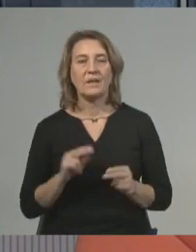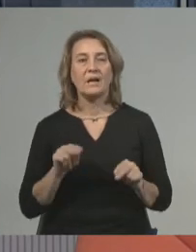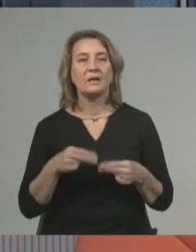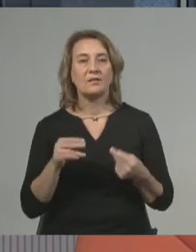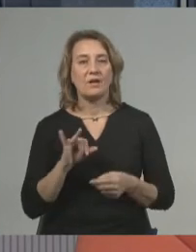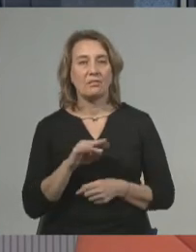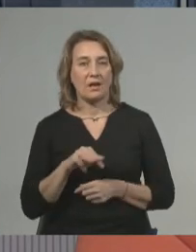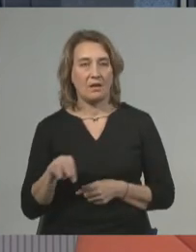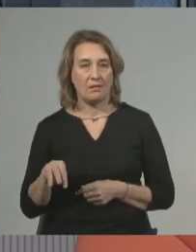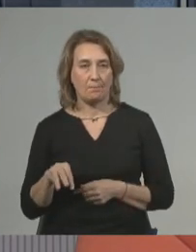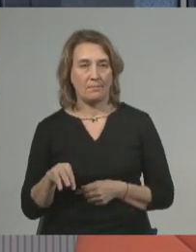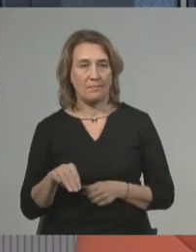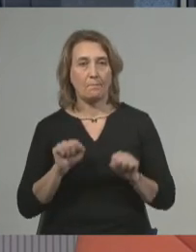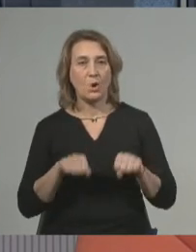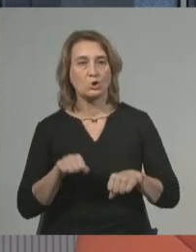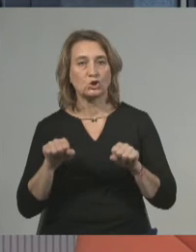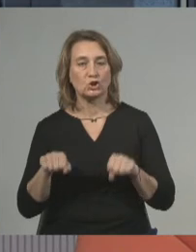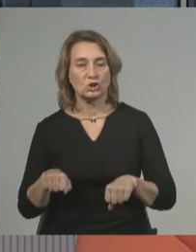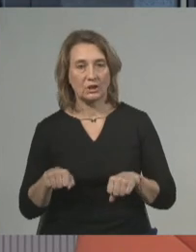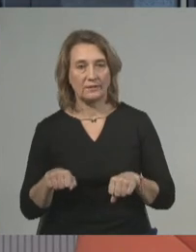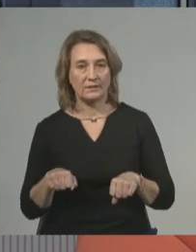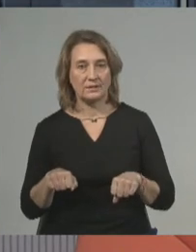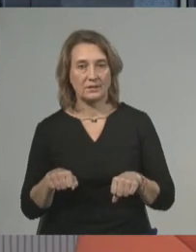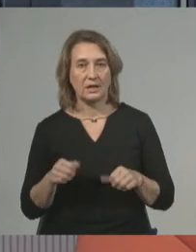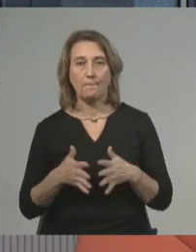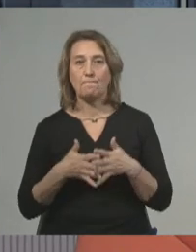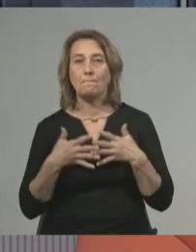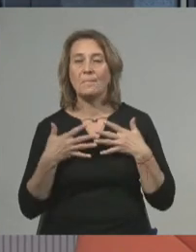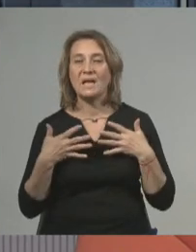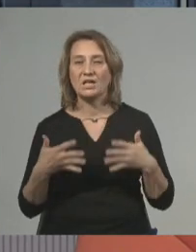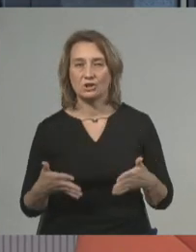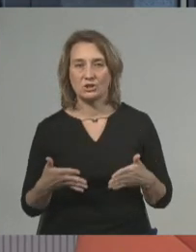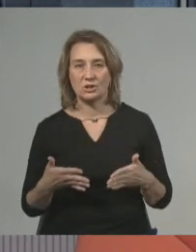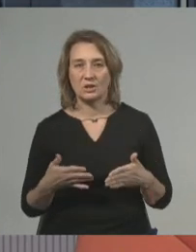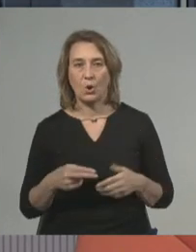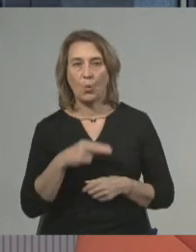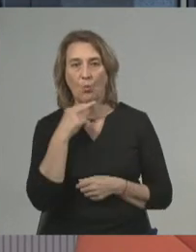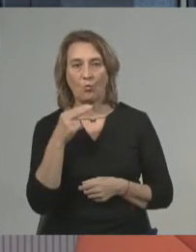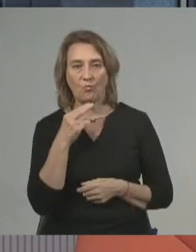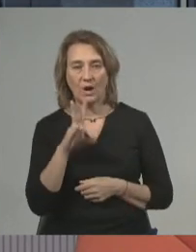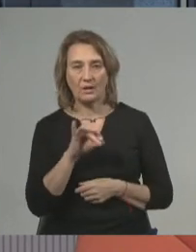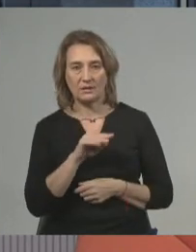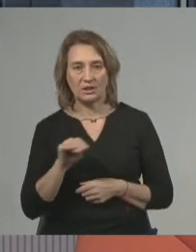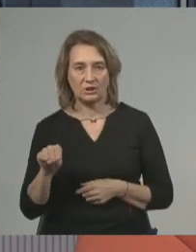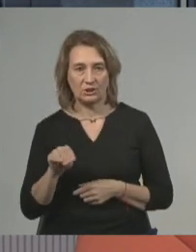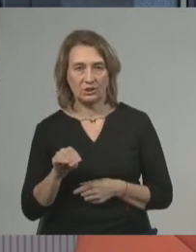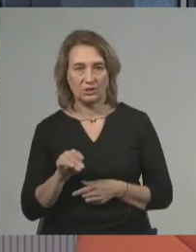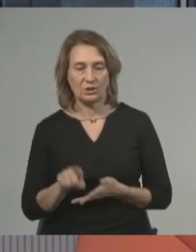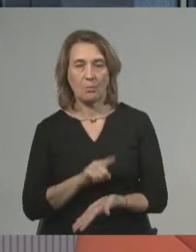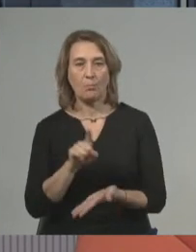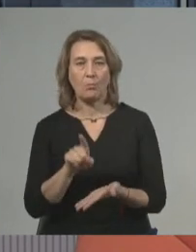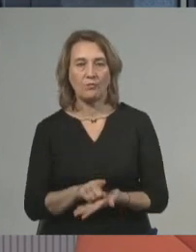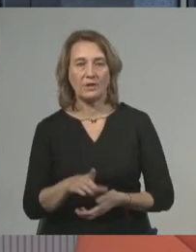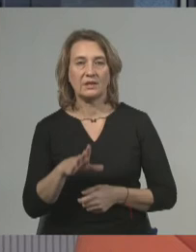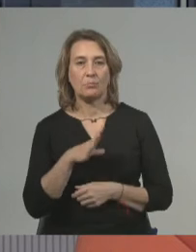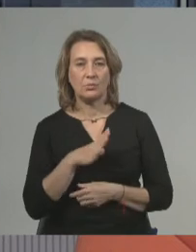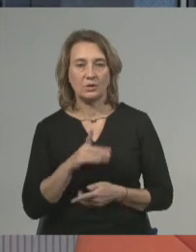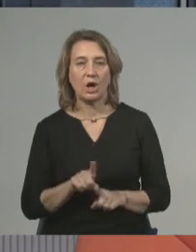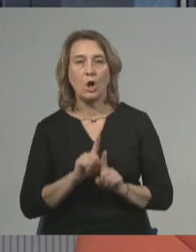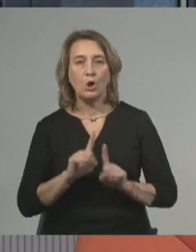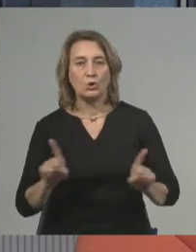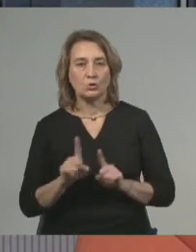as more mainstream actors than than they should be and that that goes from republishing